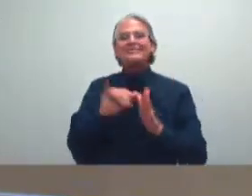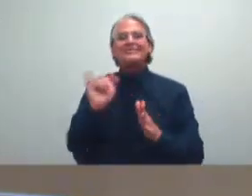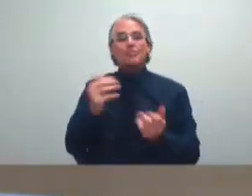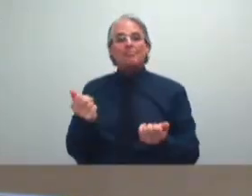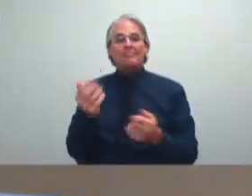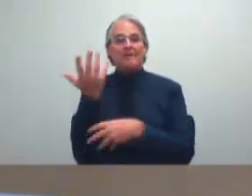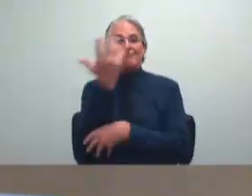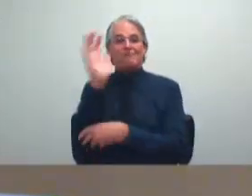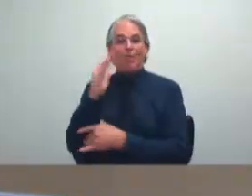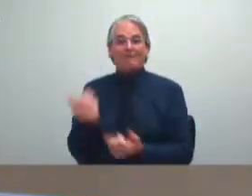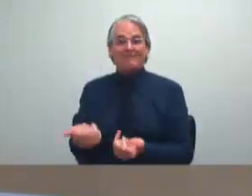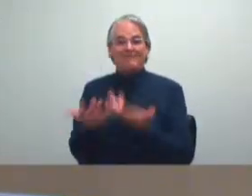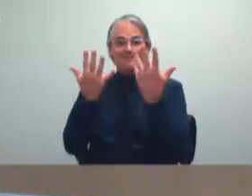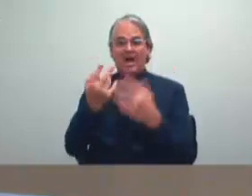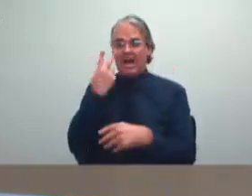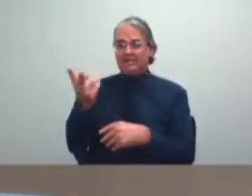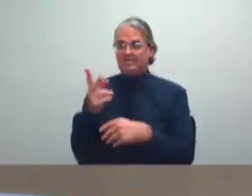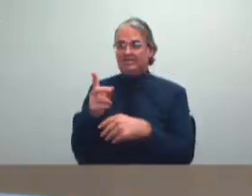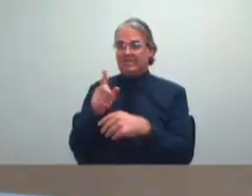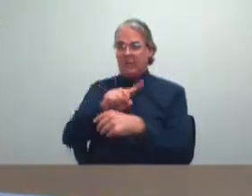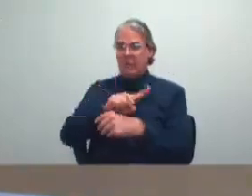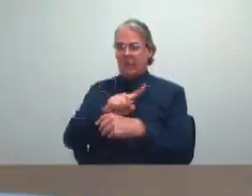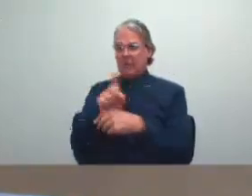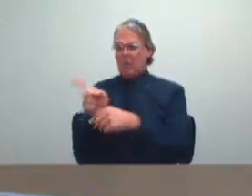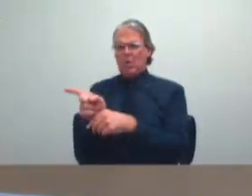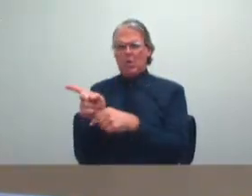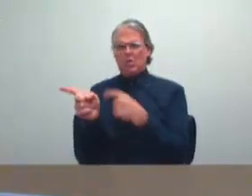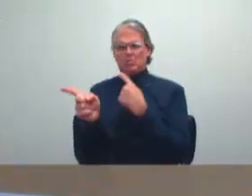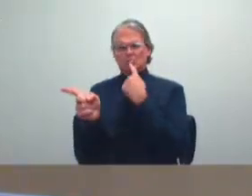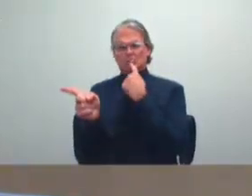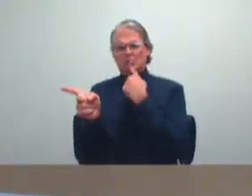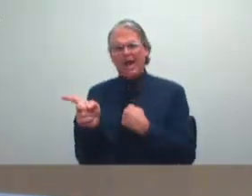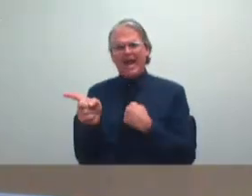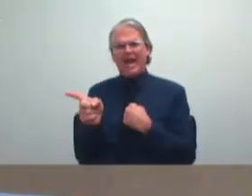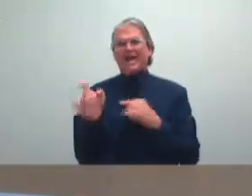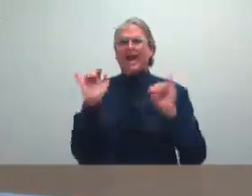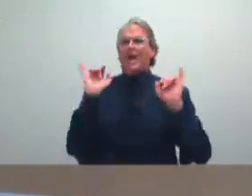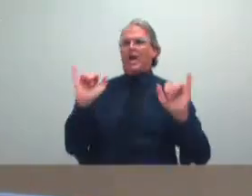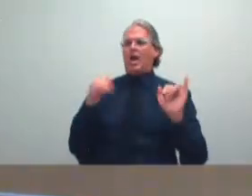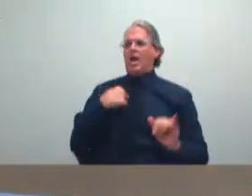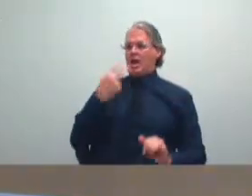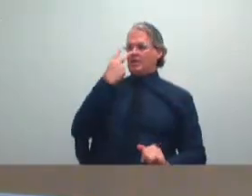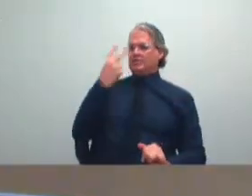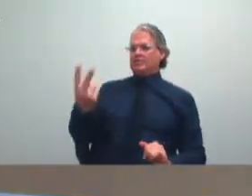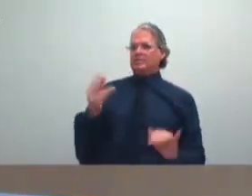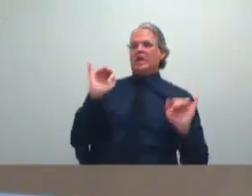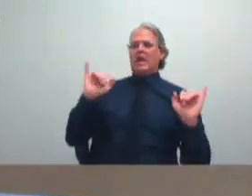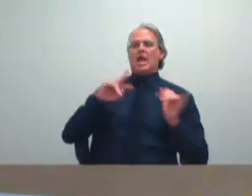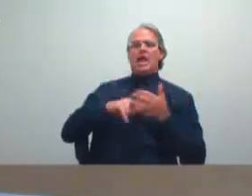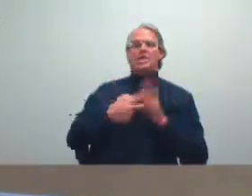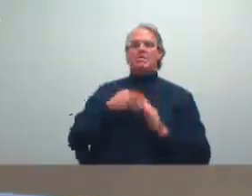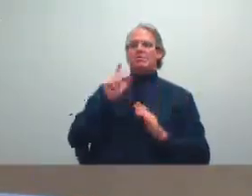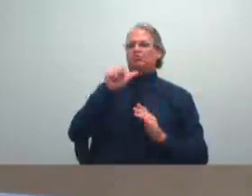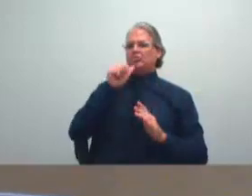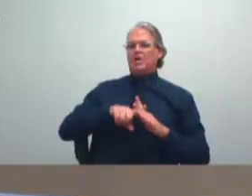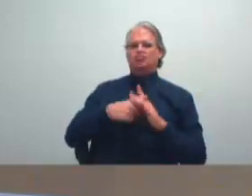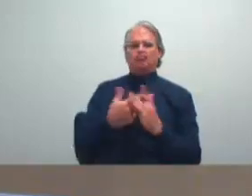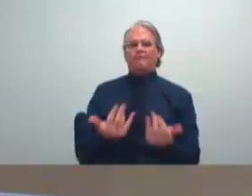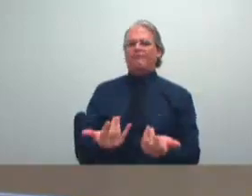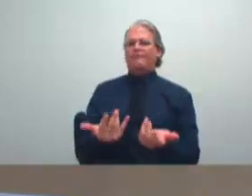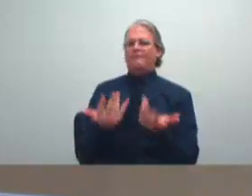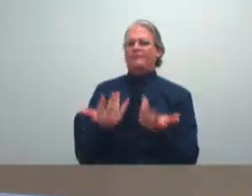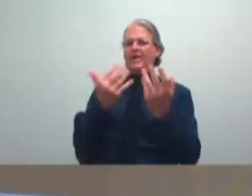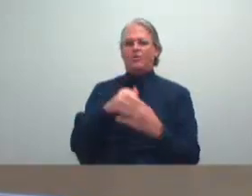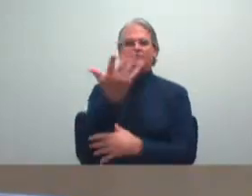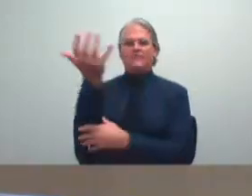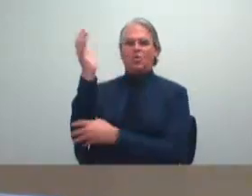or severe, that's very good information. Don't go out and do fires. But if it really goes to that top of that chart, people are going to take other